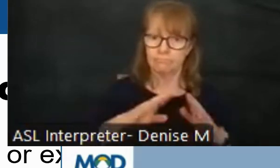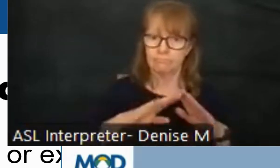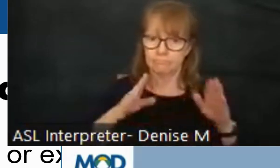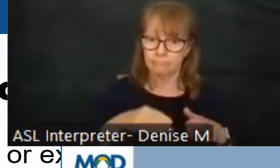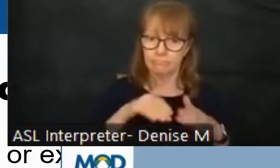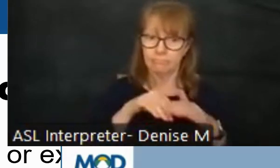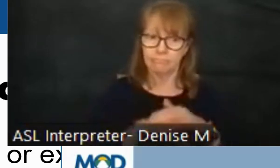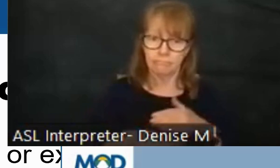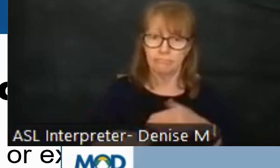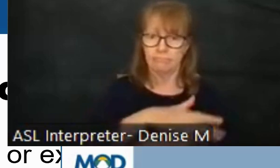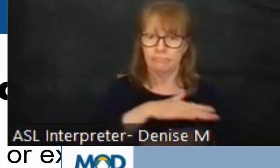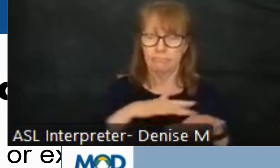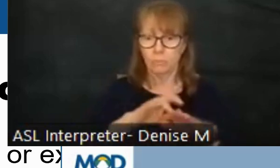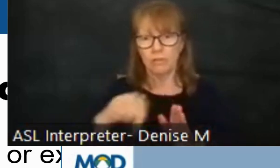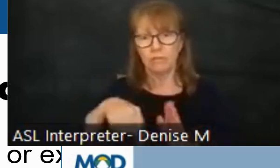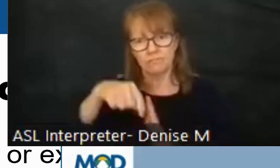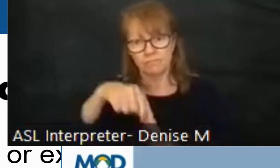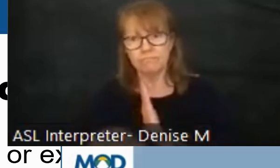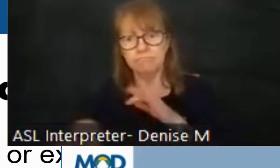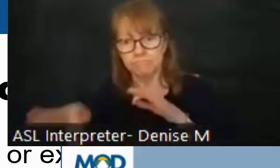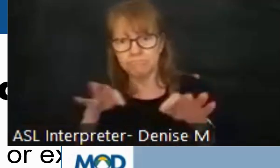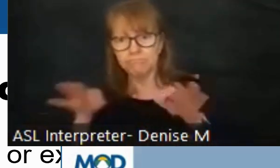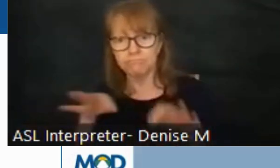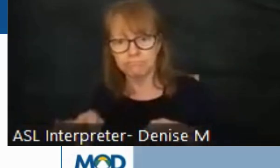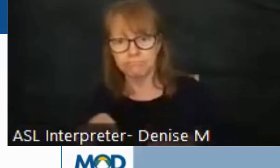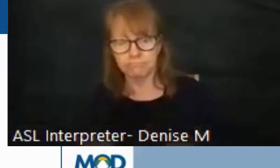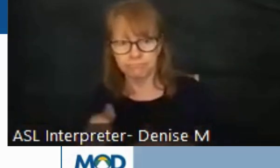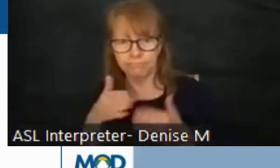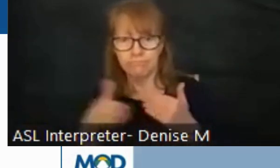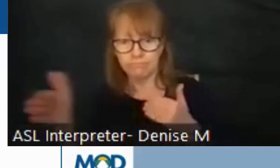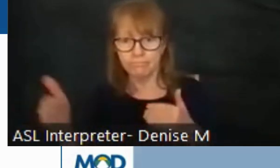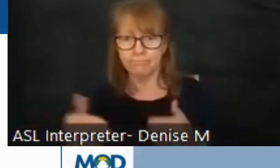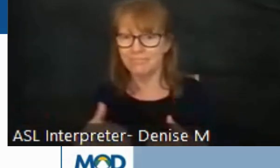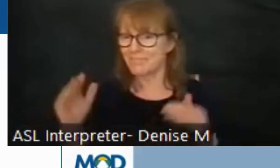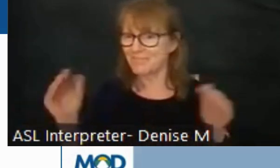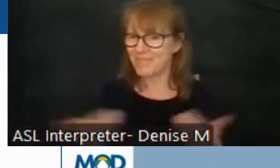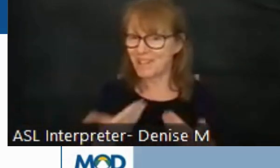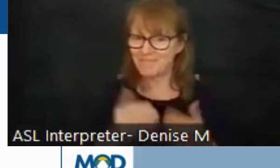going to discuss this at length going forward. So welcome.